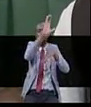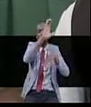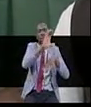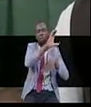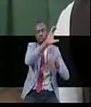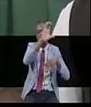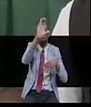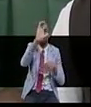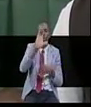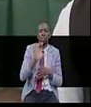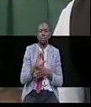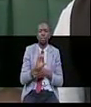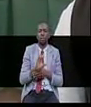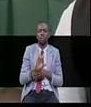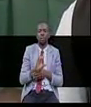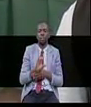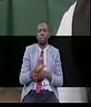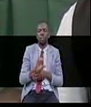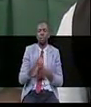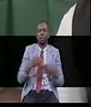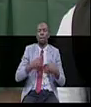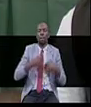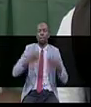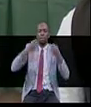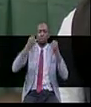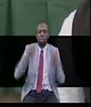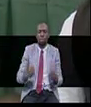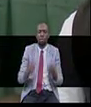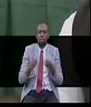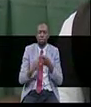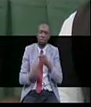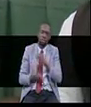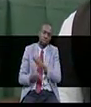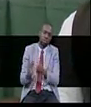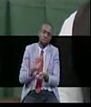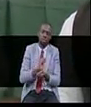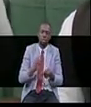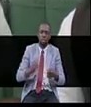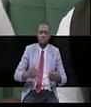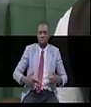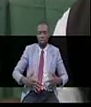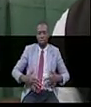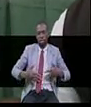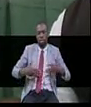the power to change lives